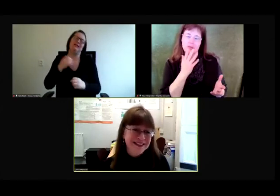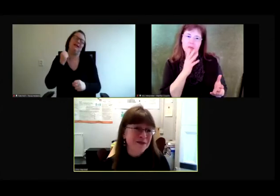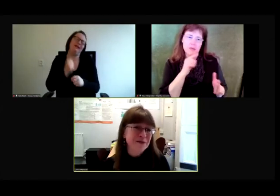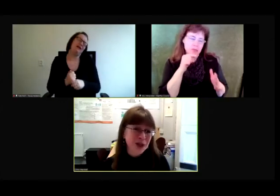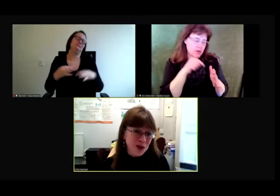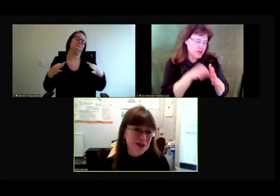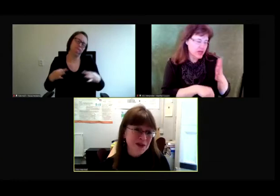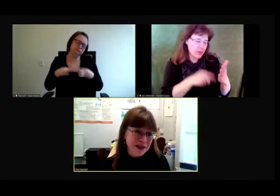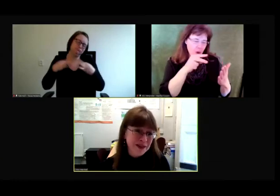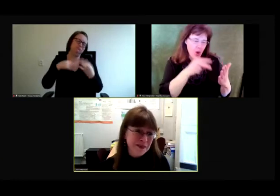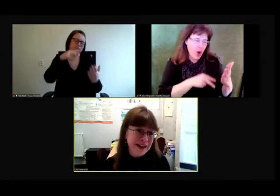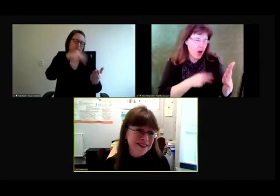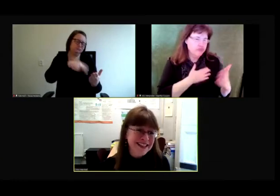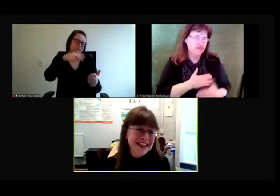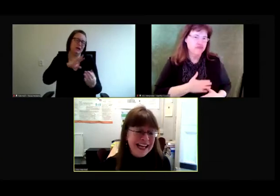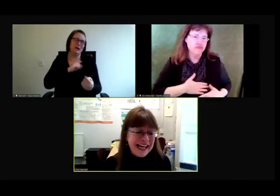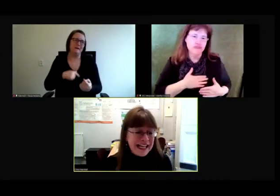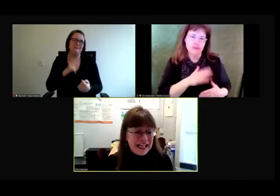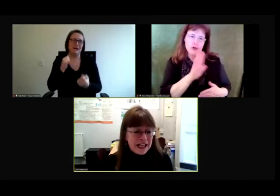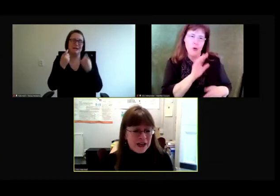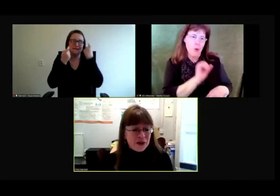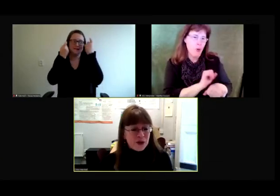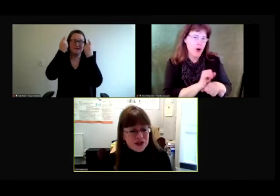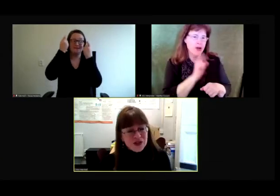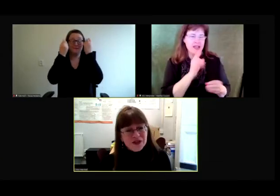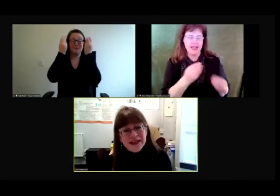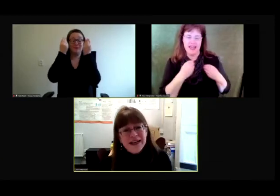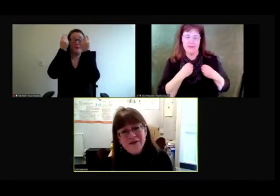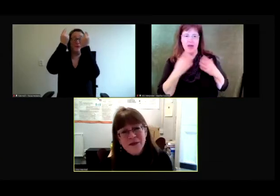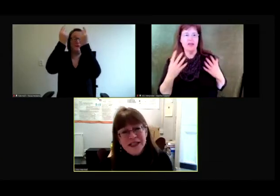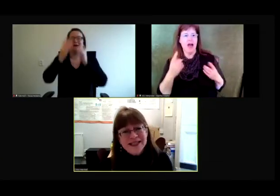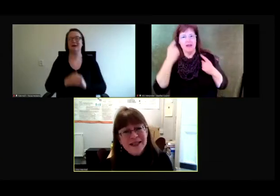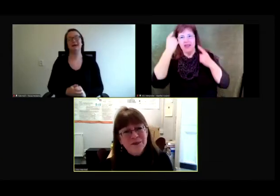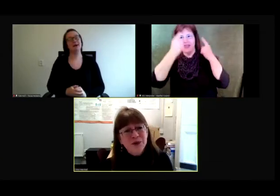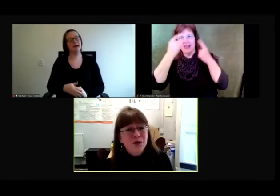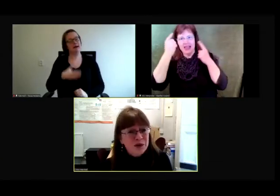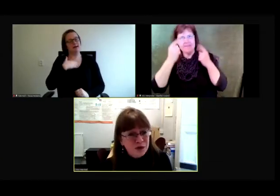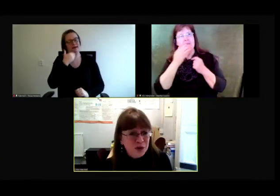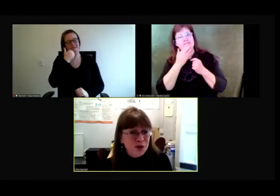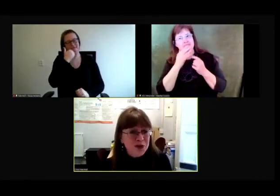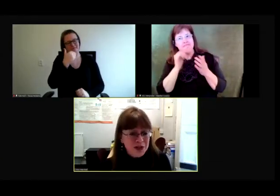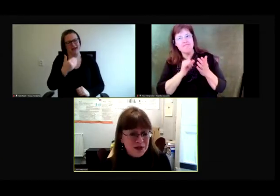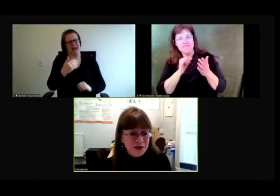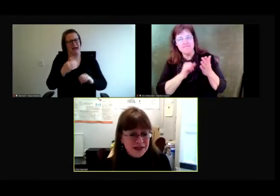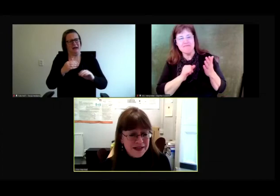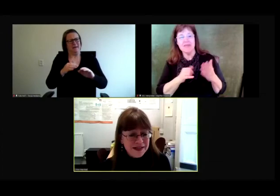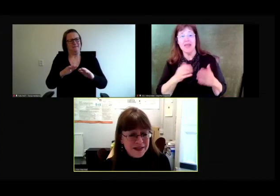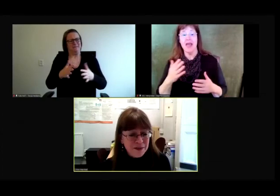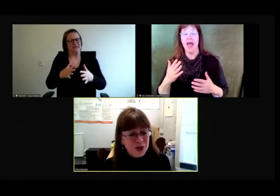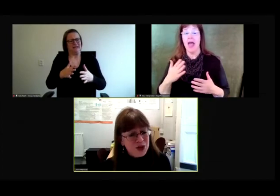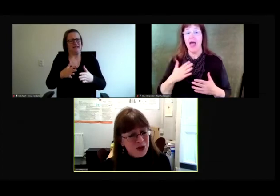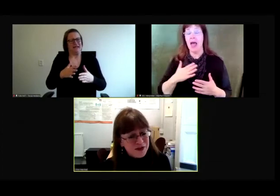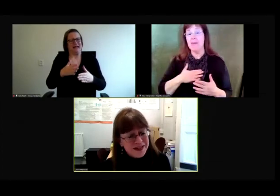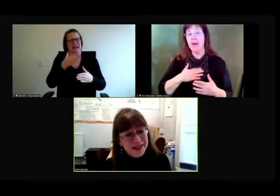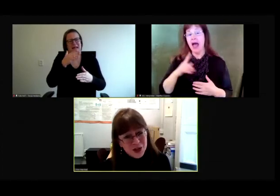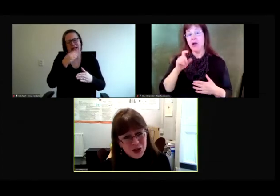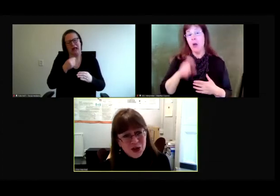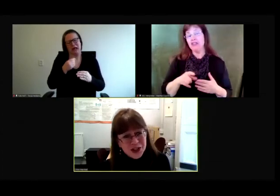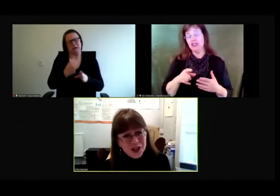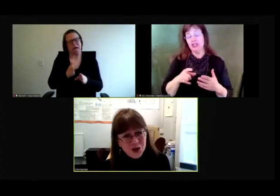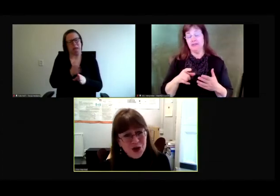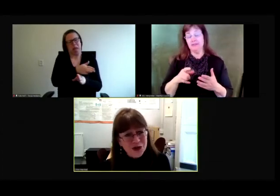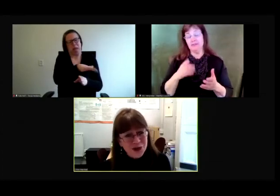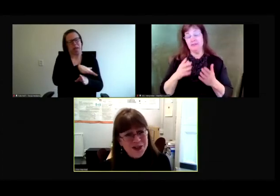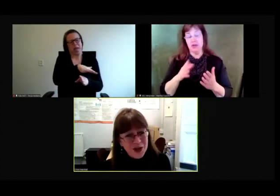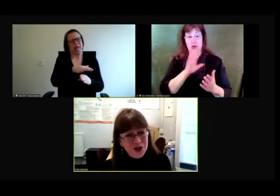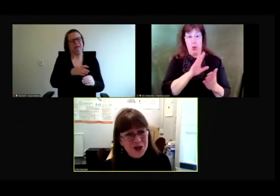your work, and it's given me lots to think about. The question that I have might seem peripheral to the thesis, but you do have a